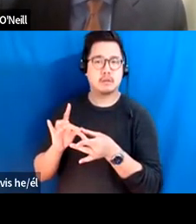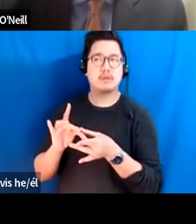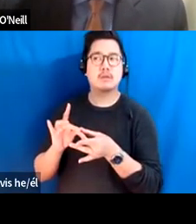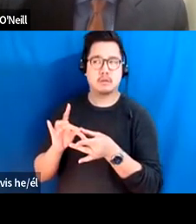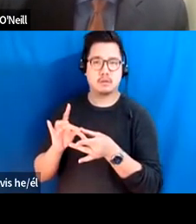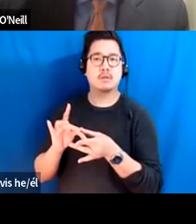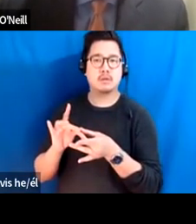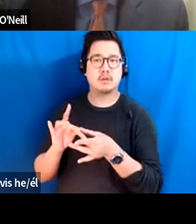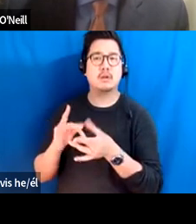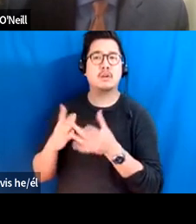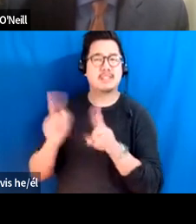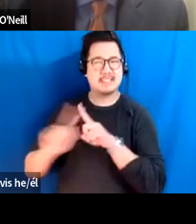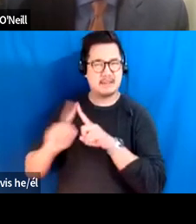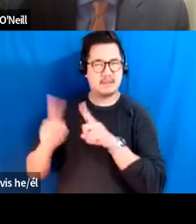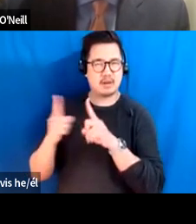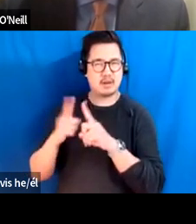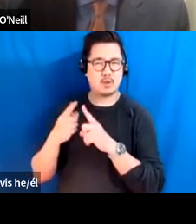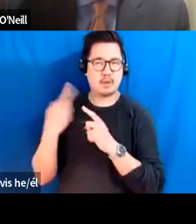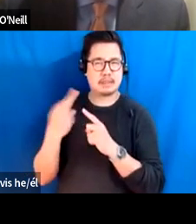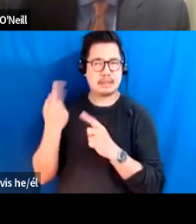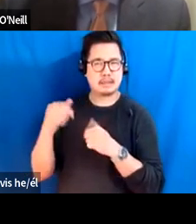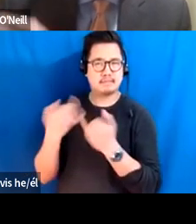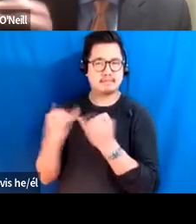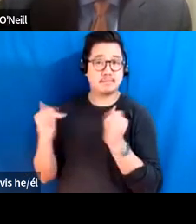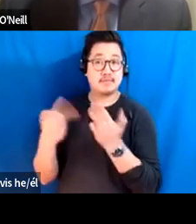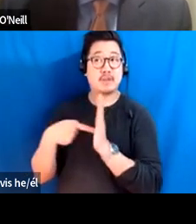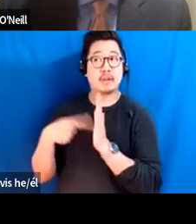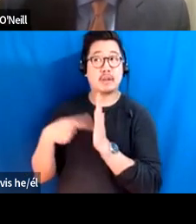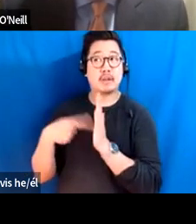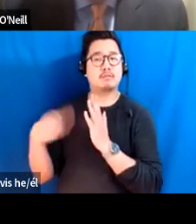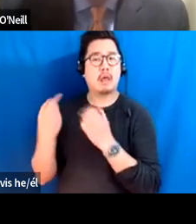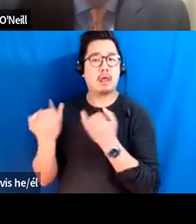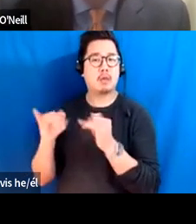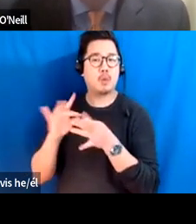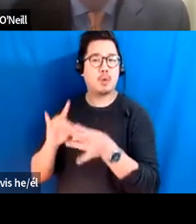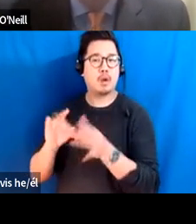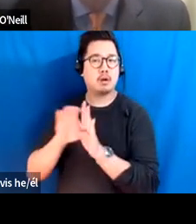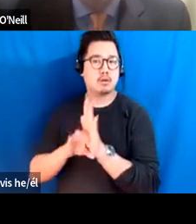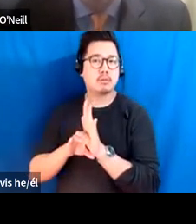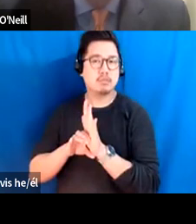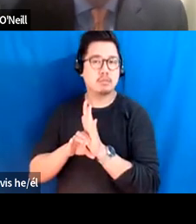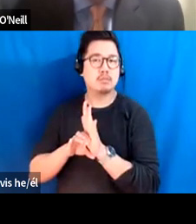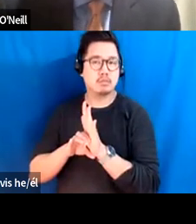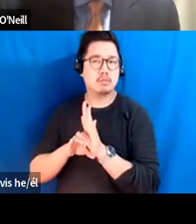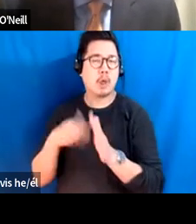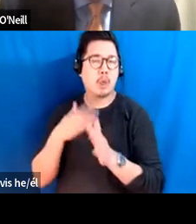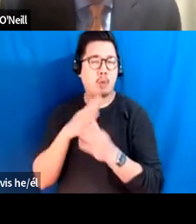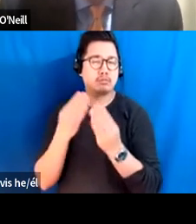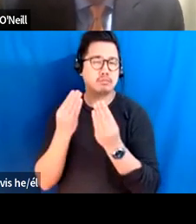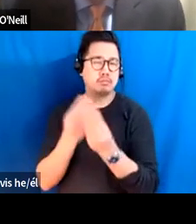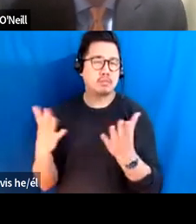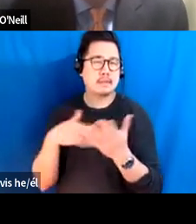autonomous and one of them is particularly the code of conduct and so just to help you with the historical context on